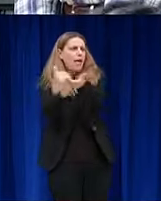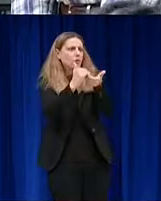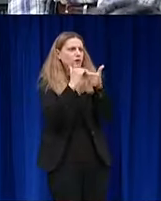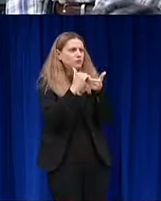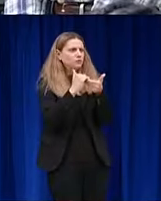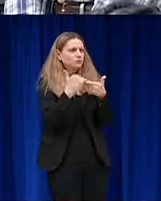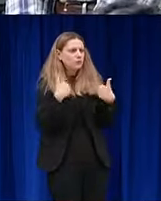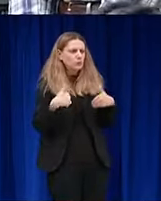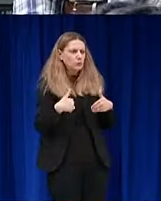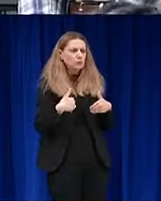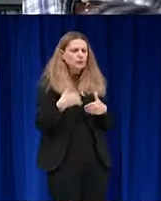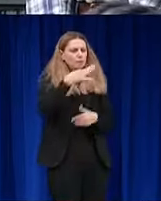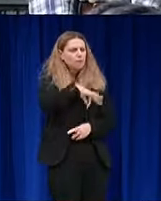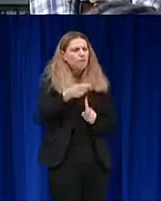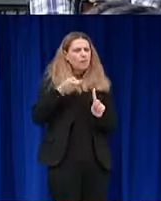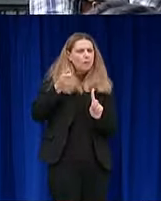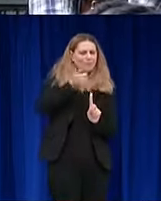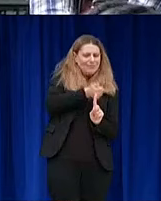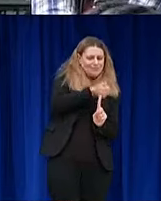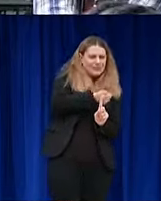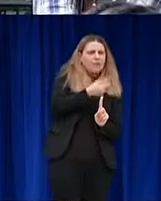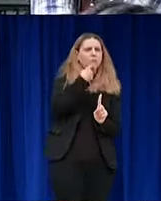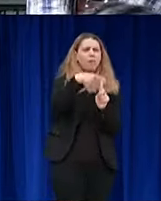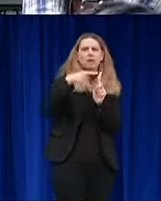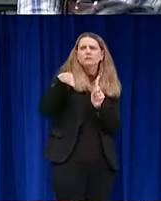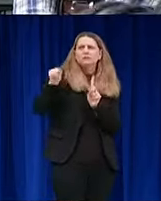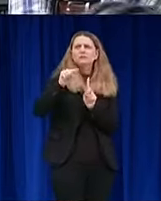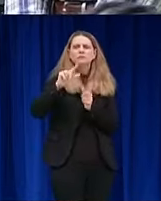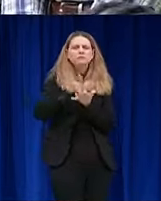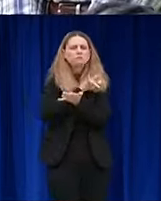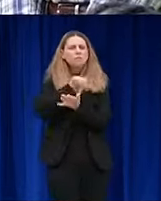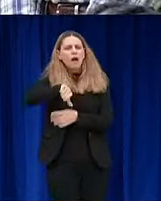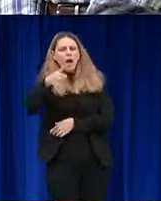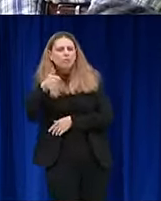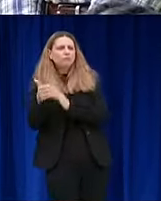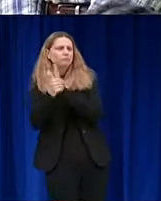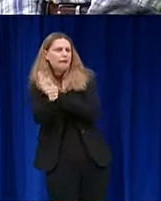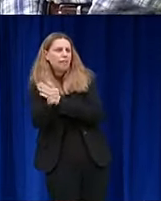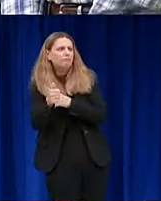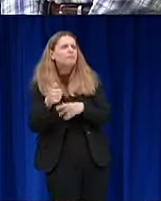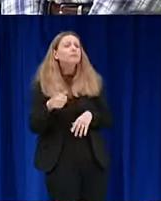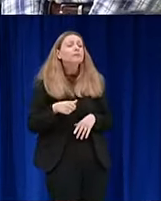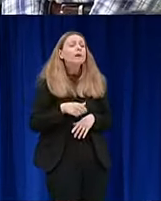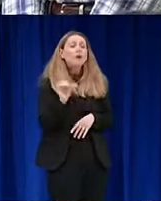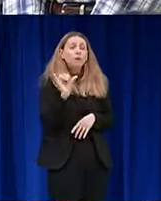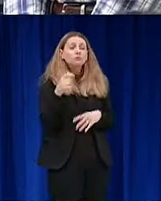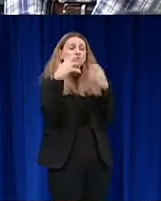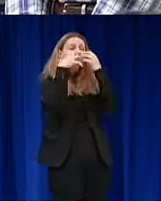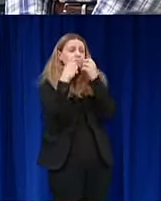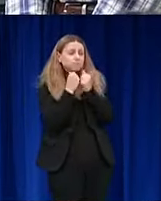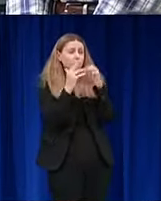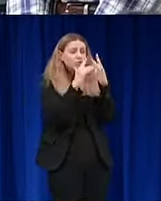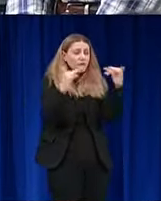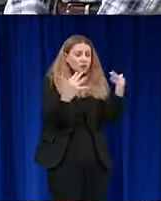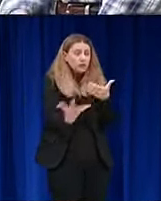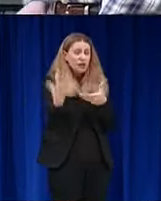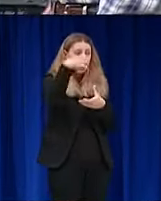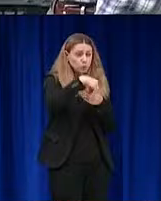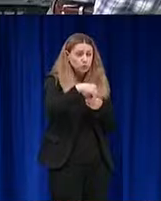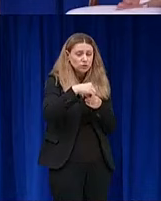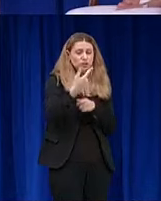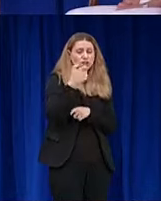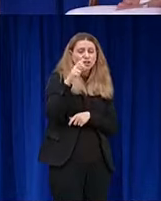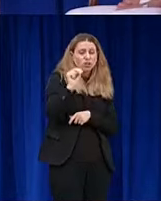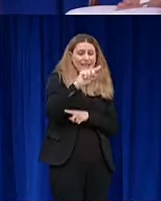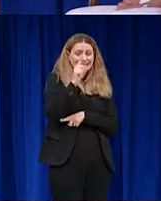talent and skills of others. They value diversity and inclusion. In fact, Gen Z is more diverse than